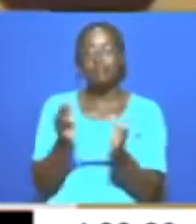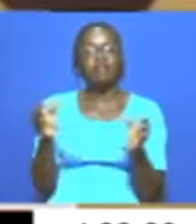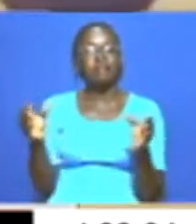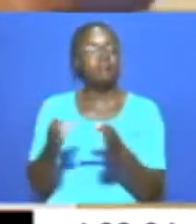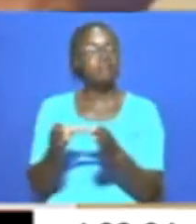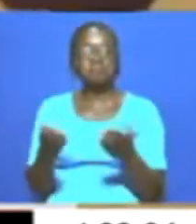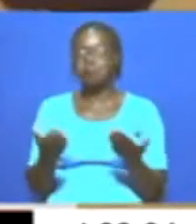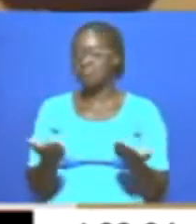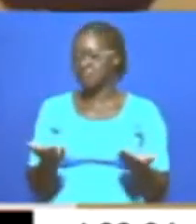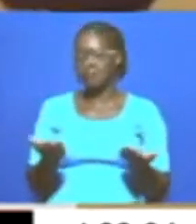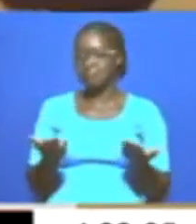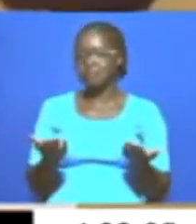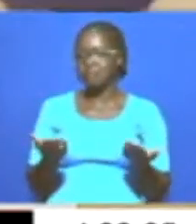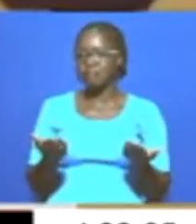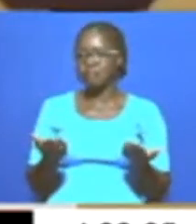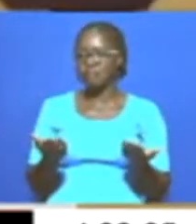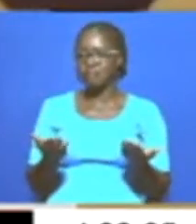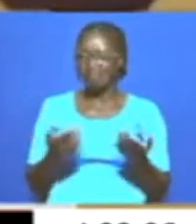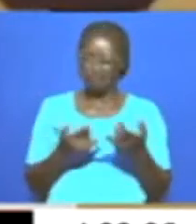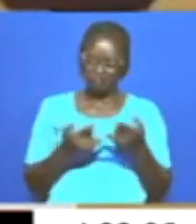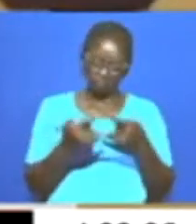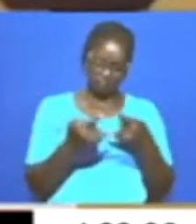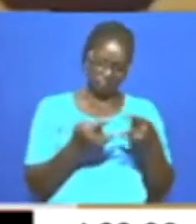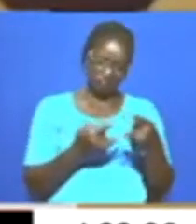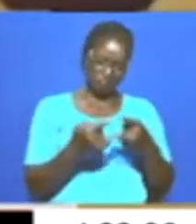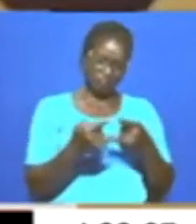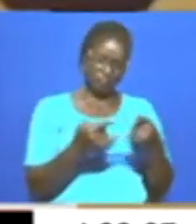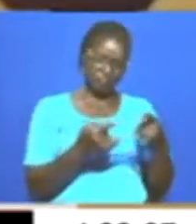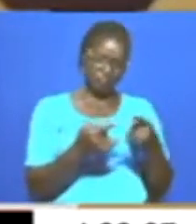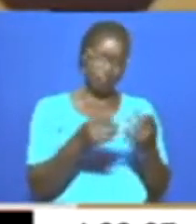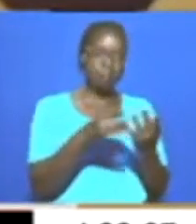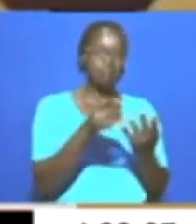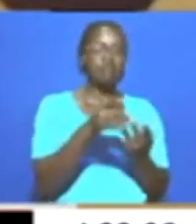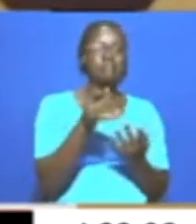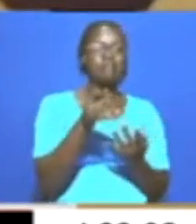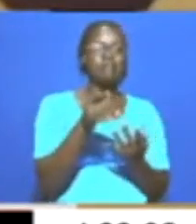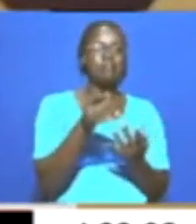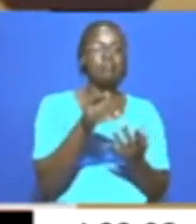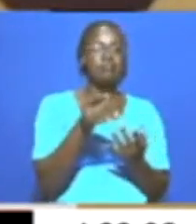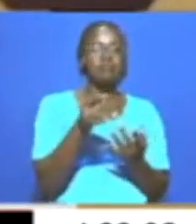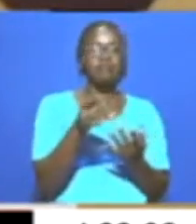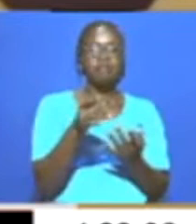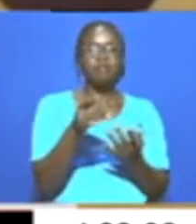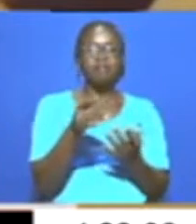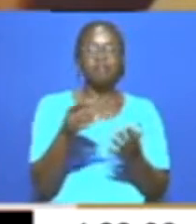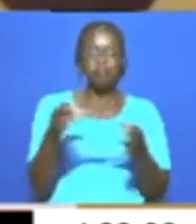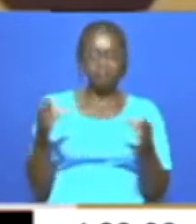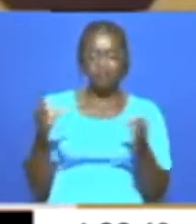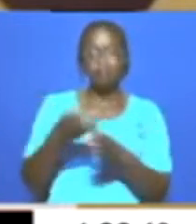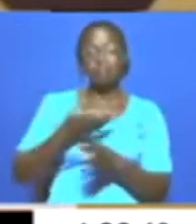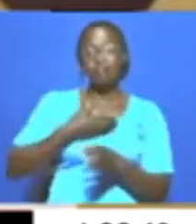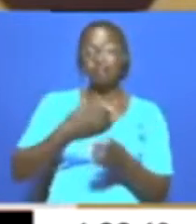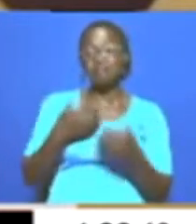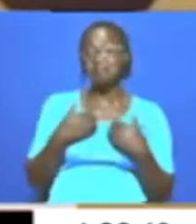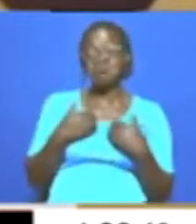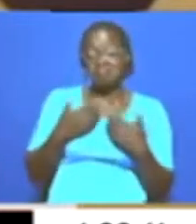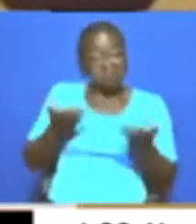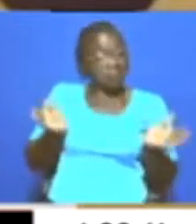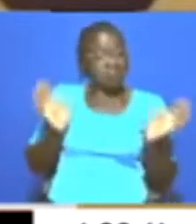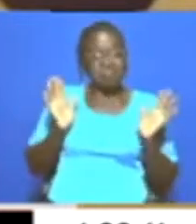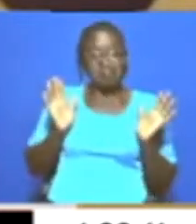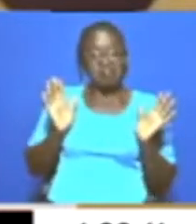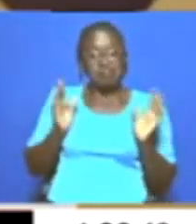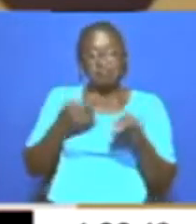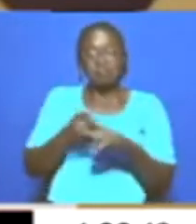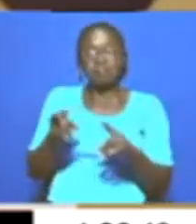and you are be struggling on nomination. Chama vyama vina wenyewe, sijui, but wanasema